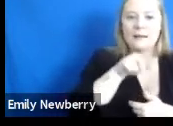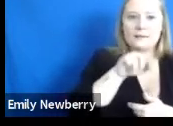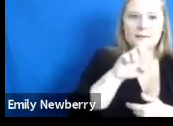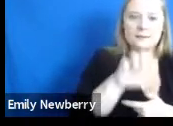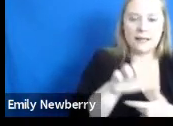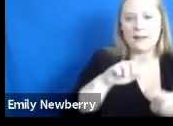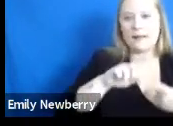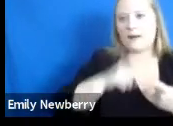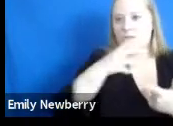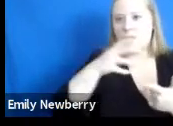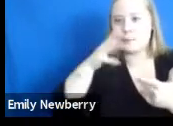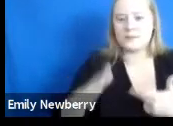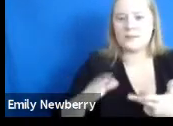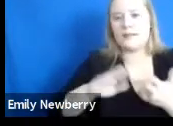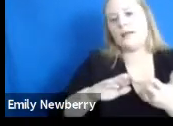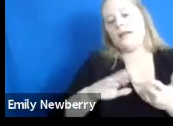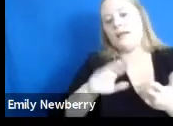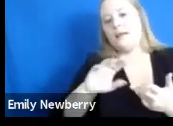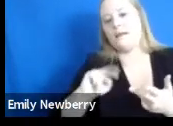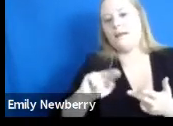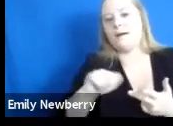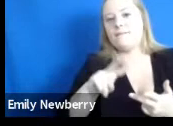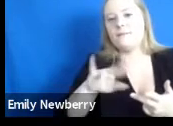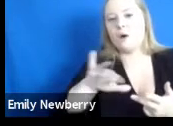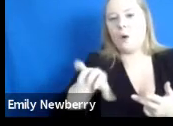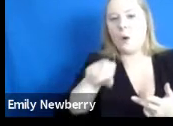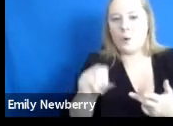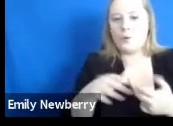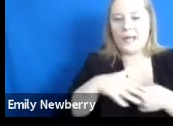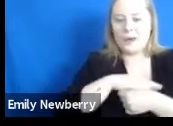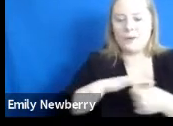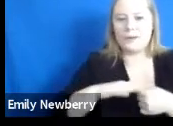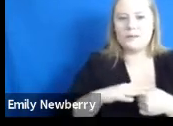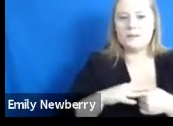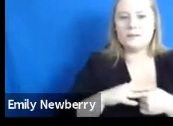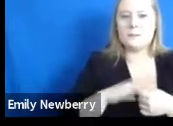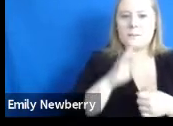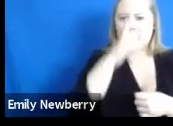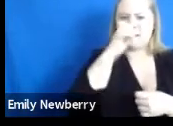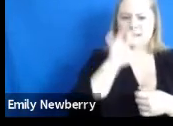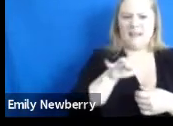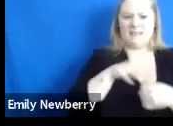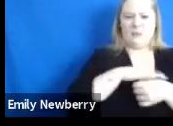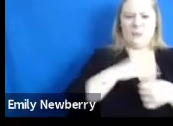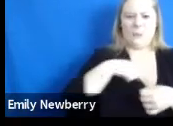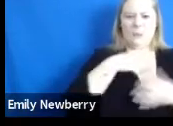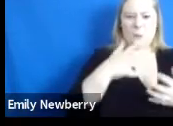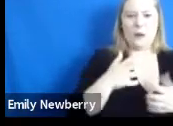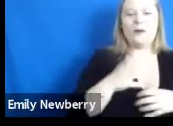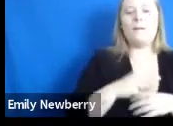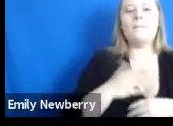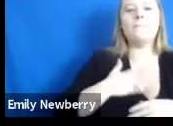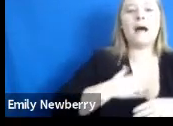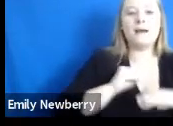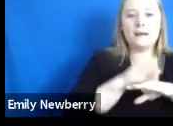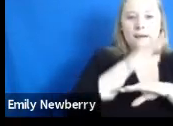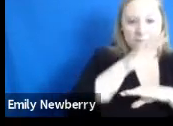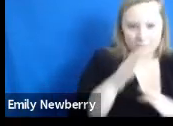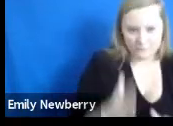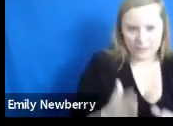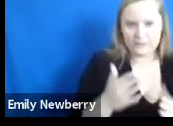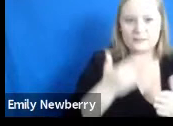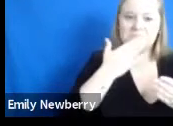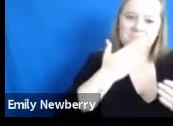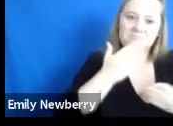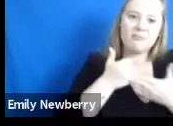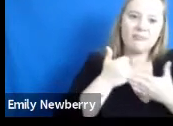us to get into the fields whenever we wanted. My advisors, Dr. April Ullery and Dr. Kevin